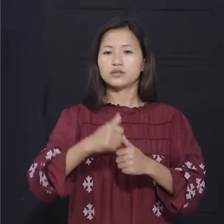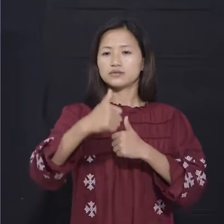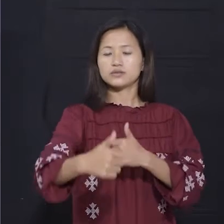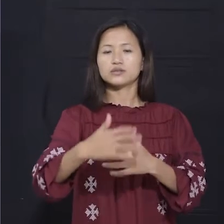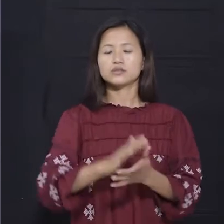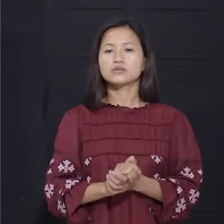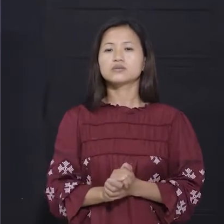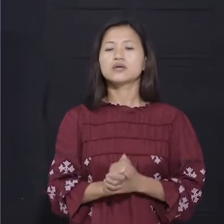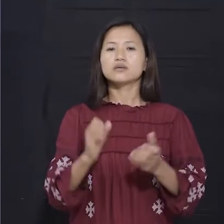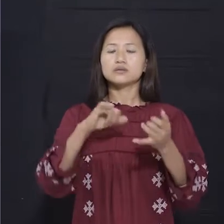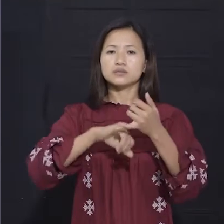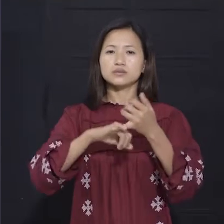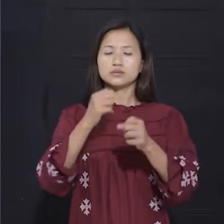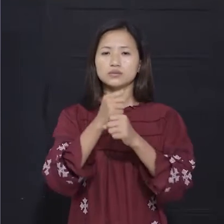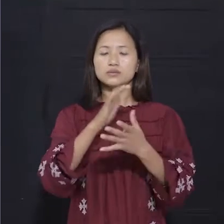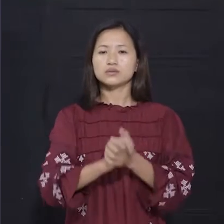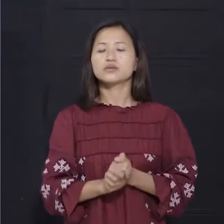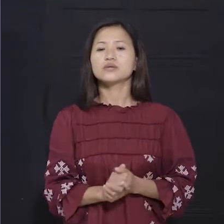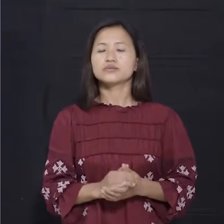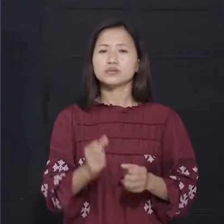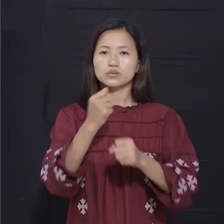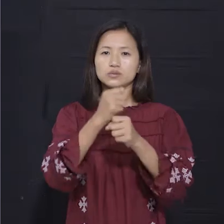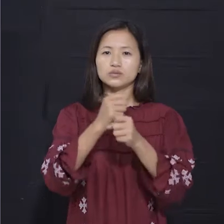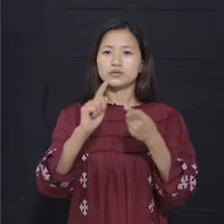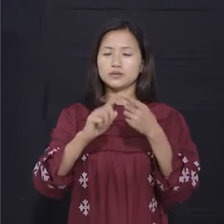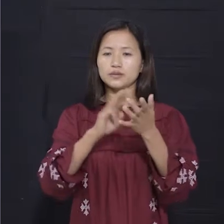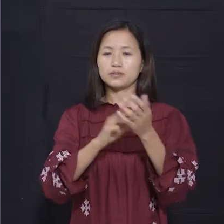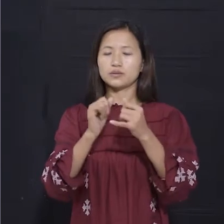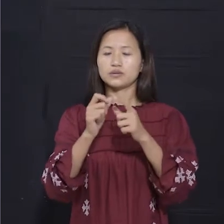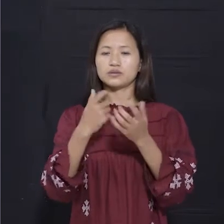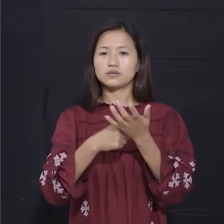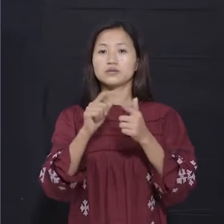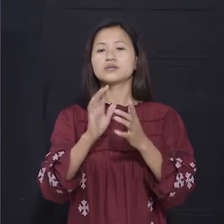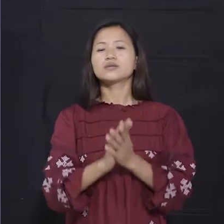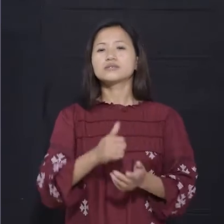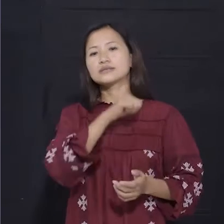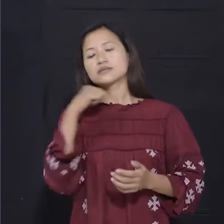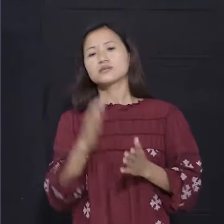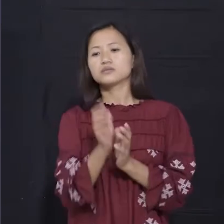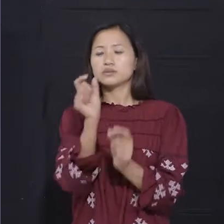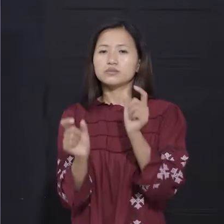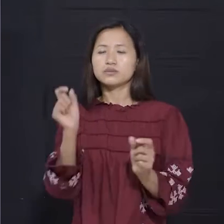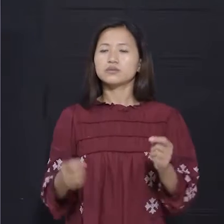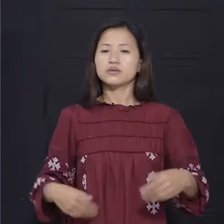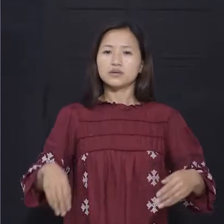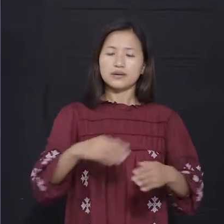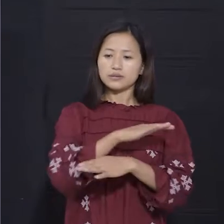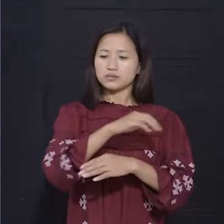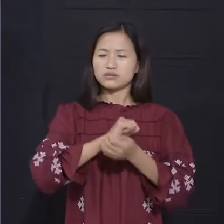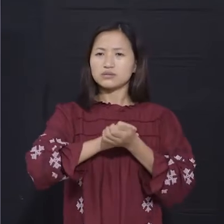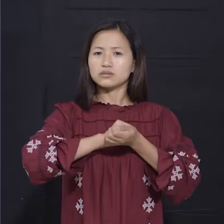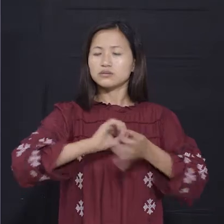Skandagupta, and they came back to the Gupta Empire. They killed the people, and they destroyed all the towns in the Gupta